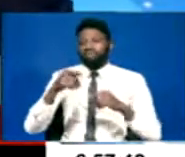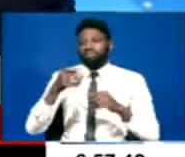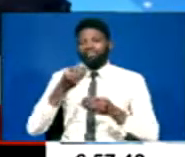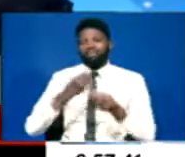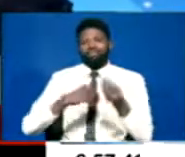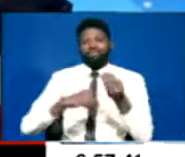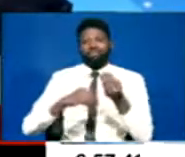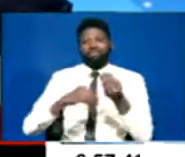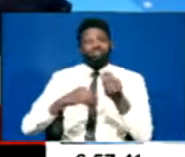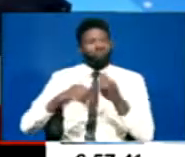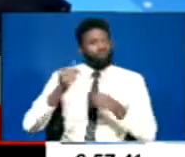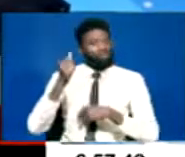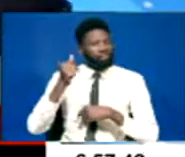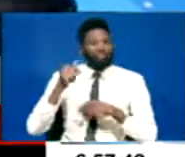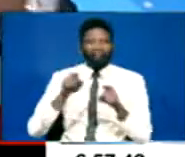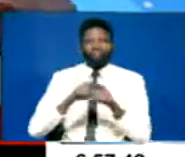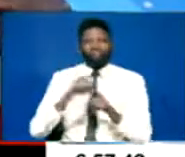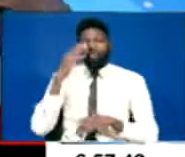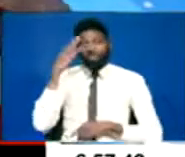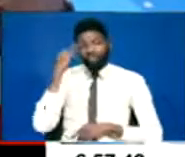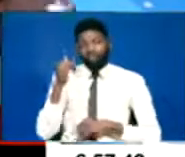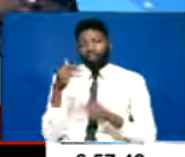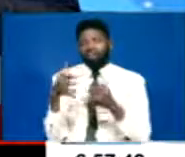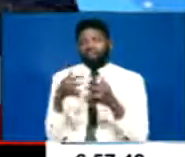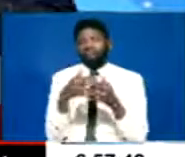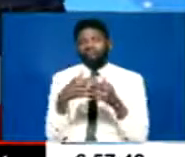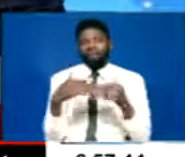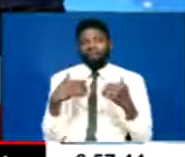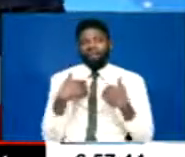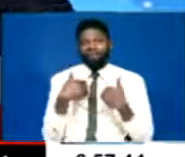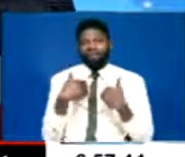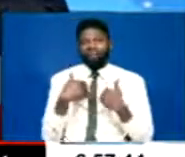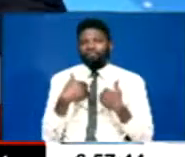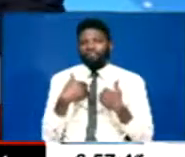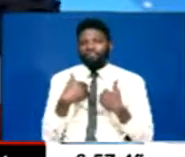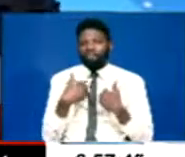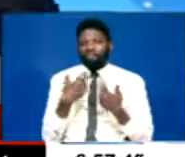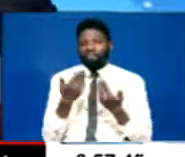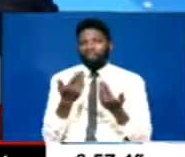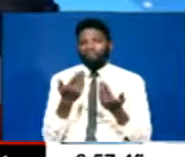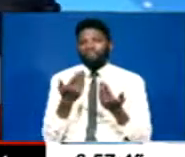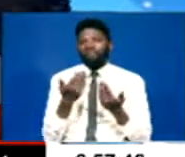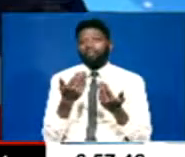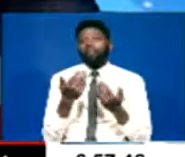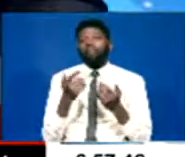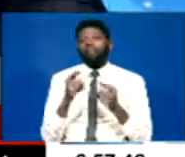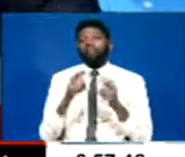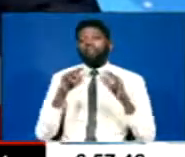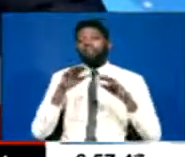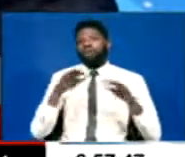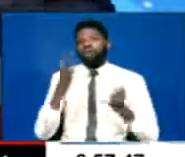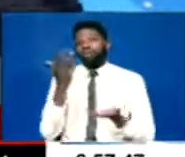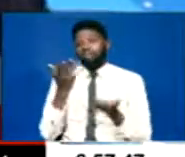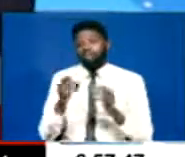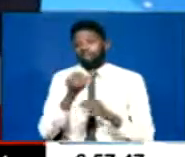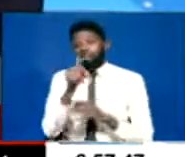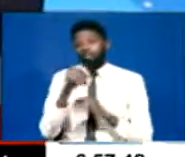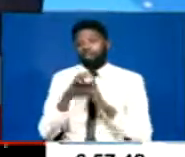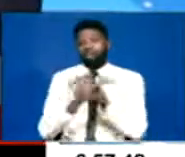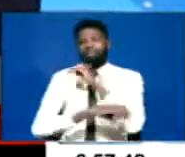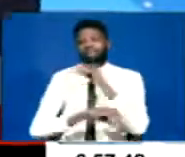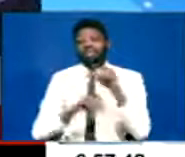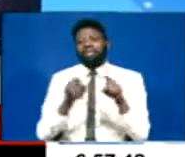and why, for example, the US has a bigger market as compared to other countries. There's the obvious question also of, you